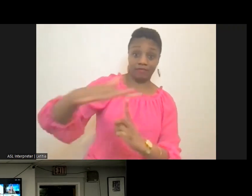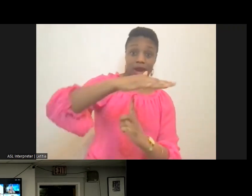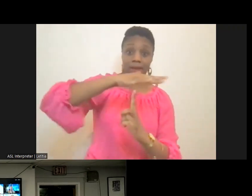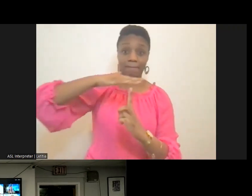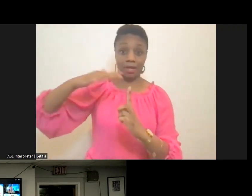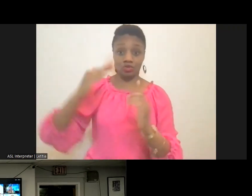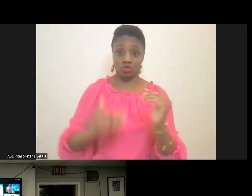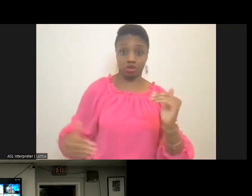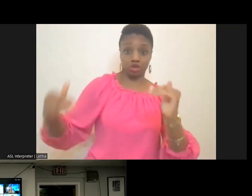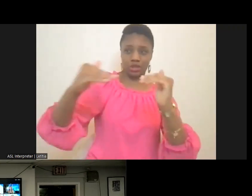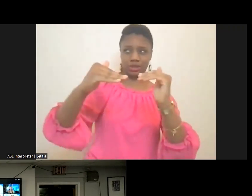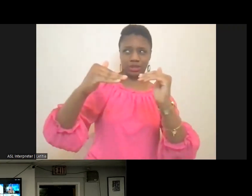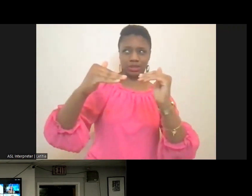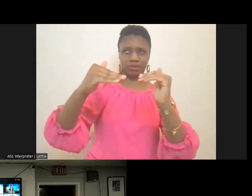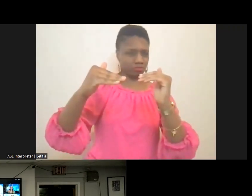definition.